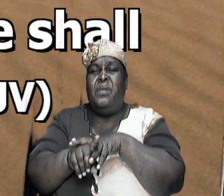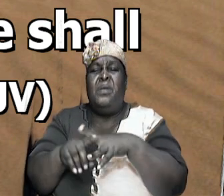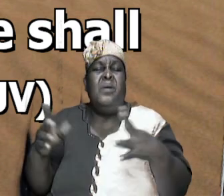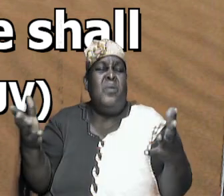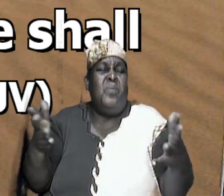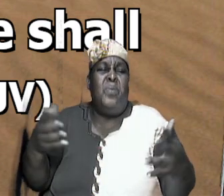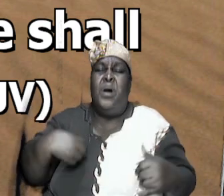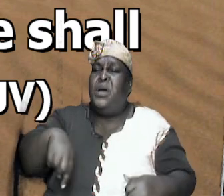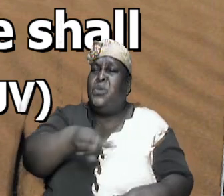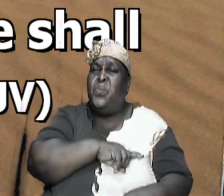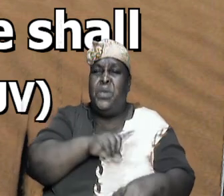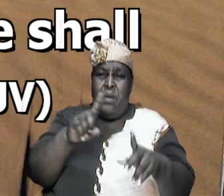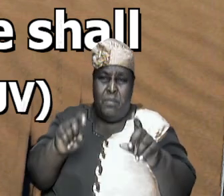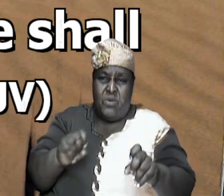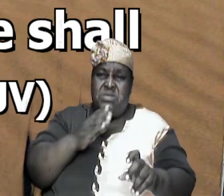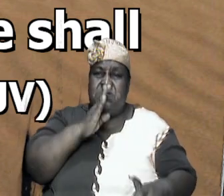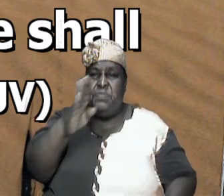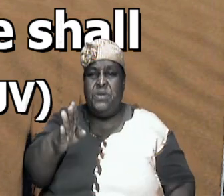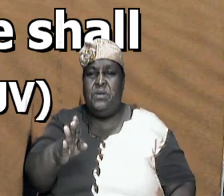we shall be.